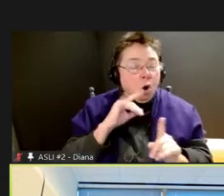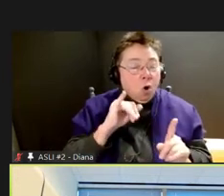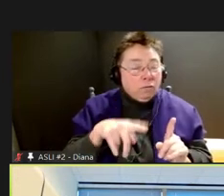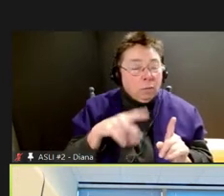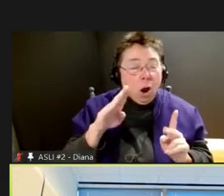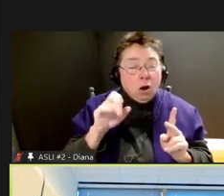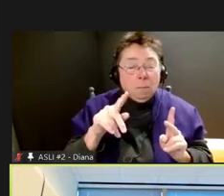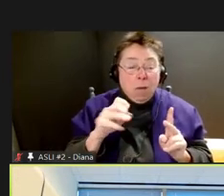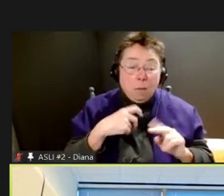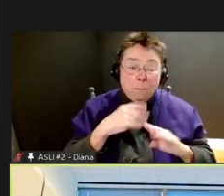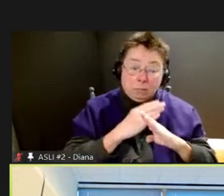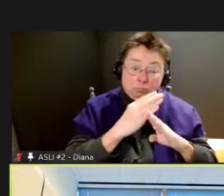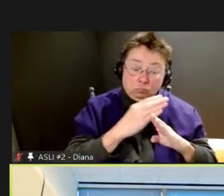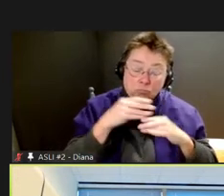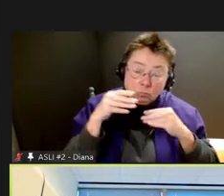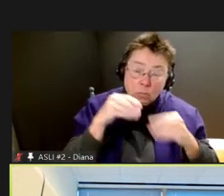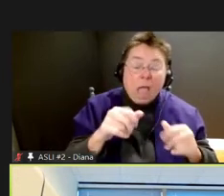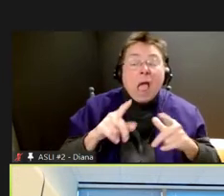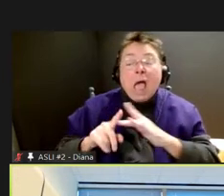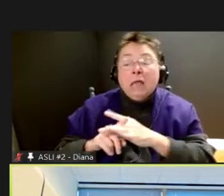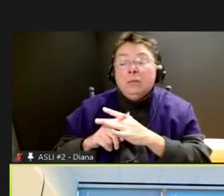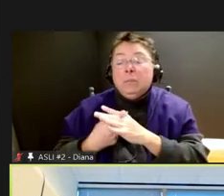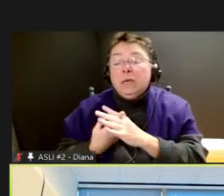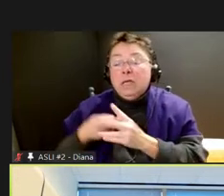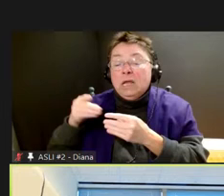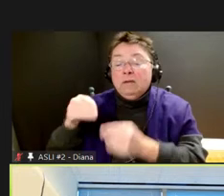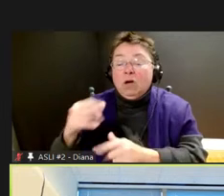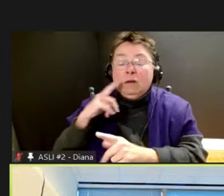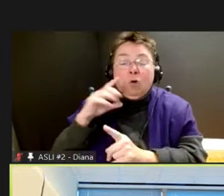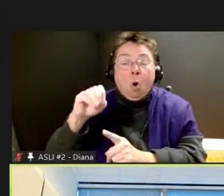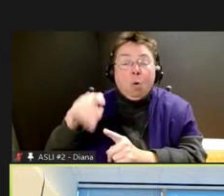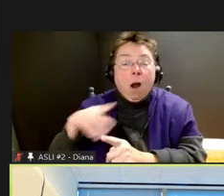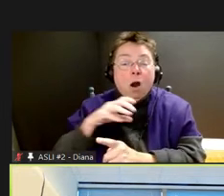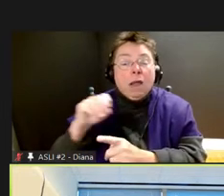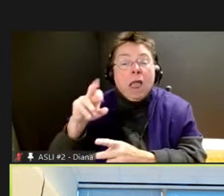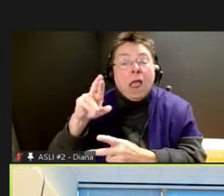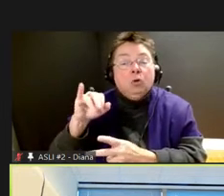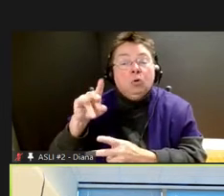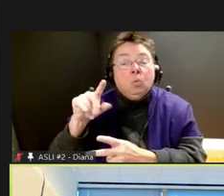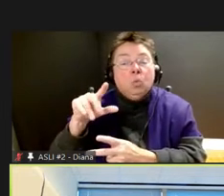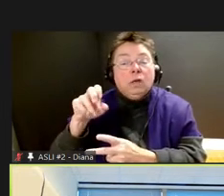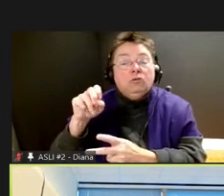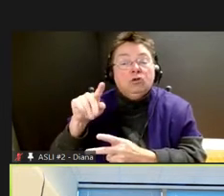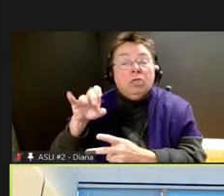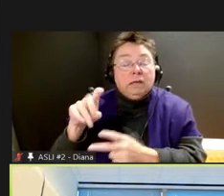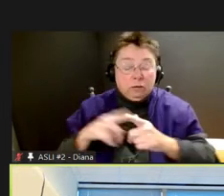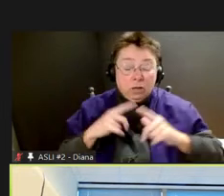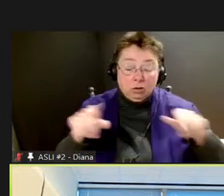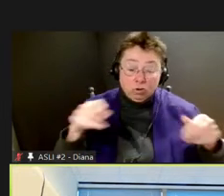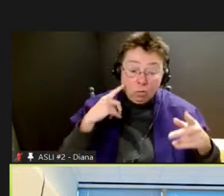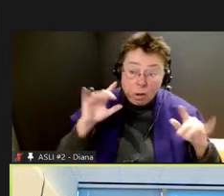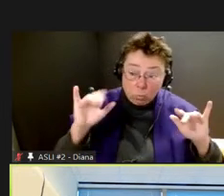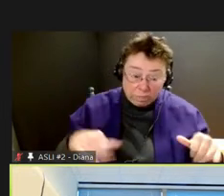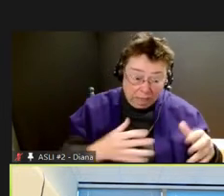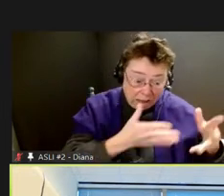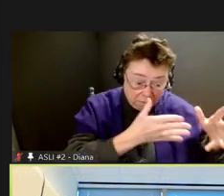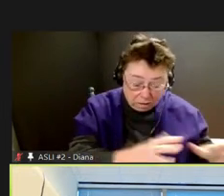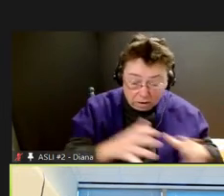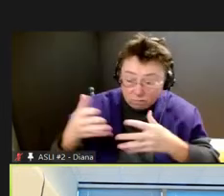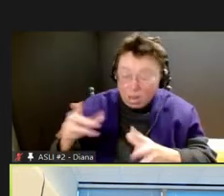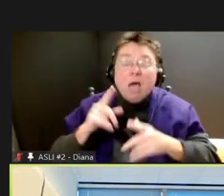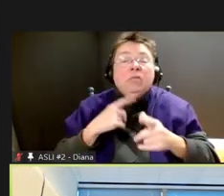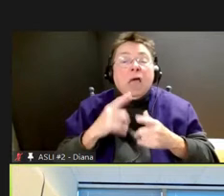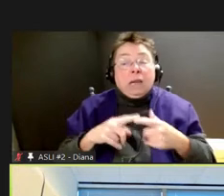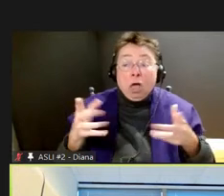Belmont, and provides initial funding for Oak Park and Ridgeland. With the completion of these additional stations, the rail system will be